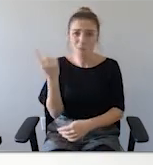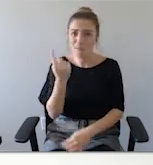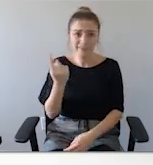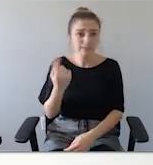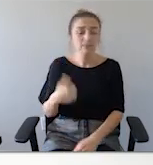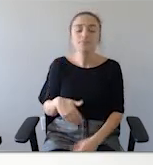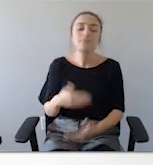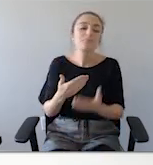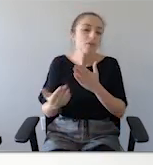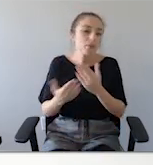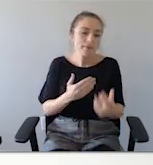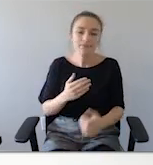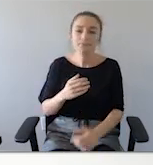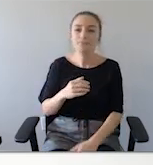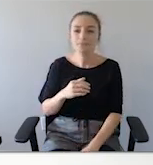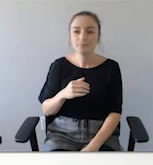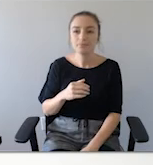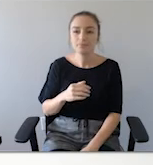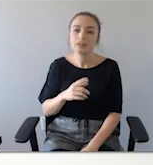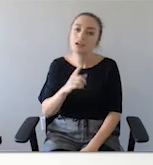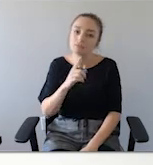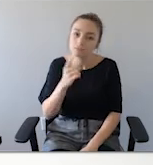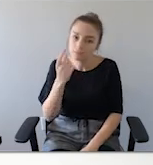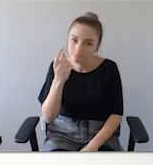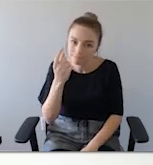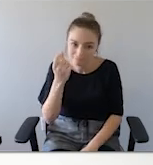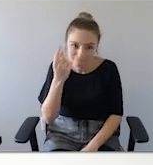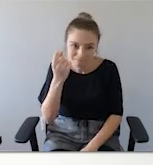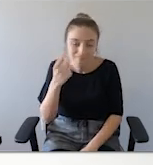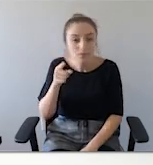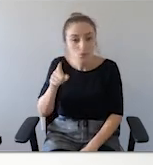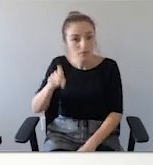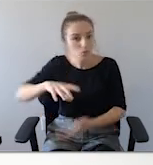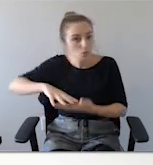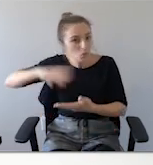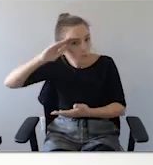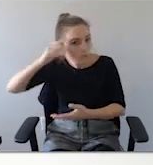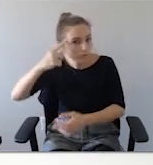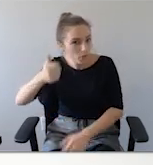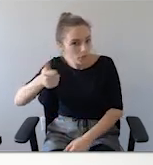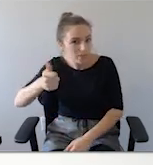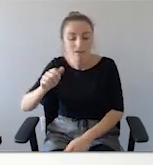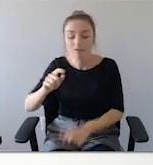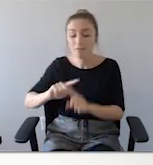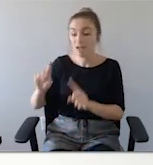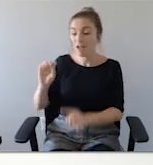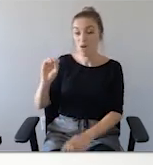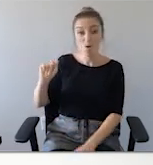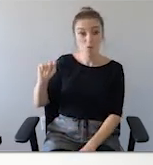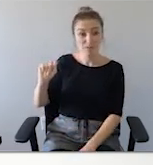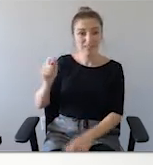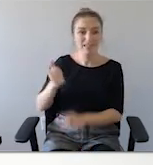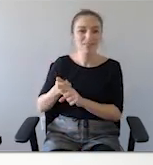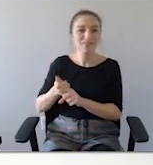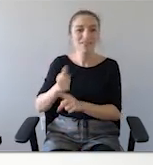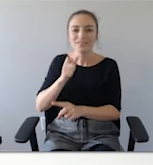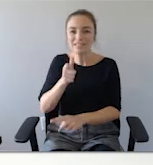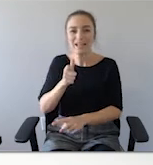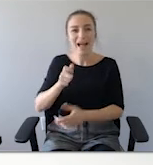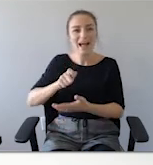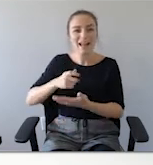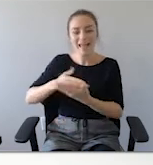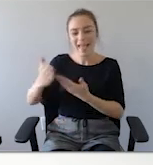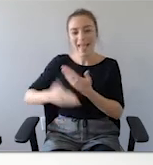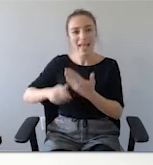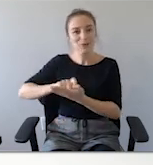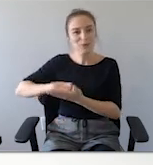OTs are, and that's, you kind of have to do some learning for yourself. OTs are not handwriting experts.